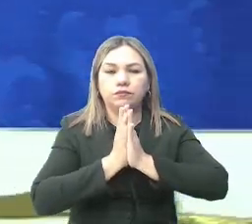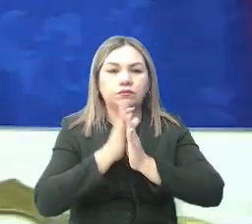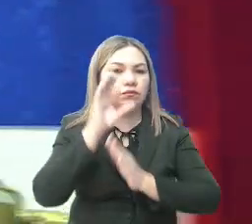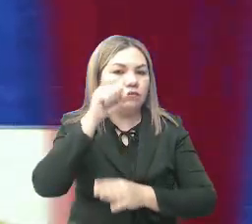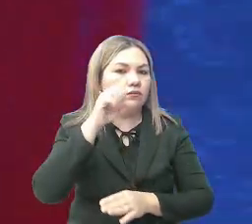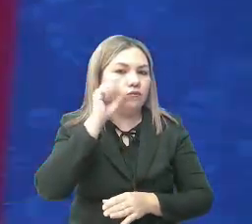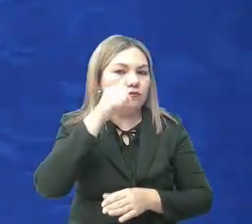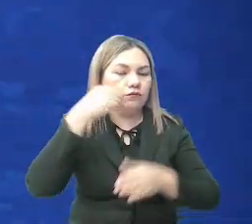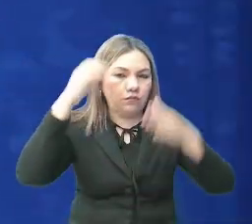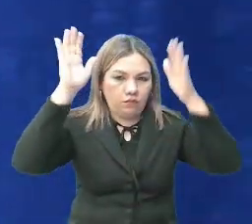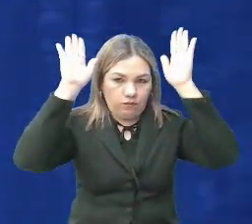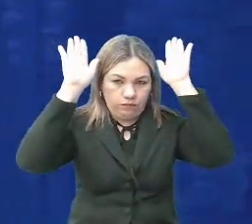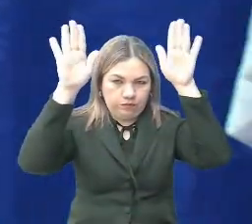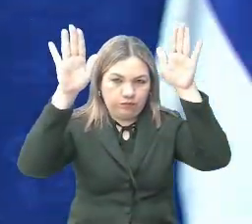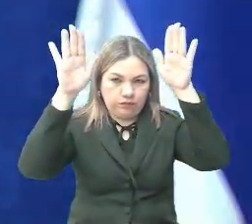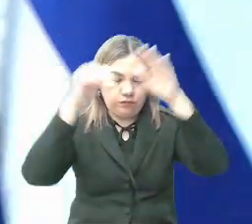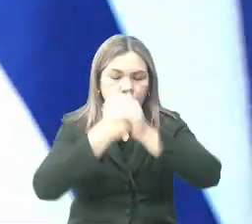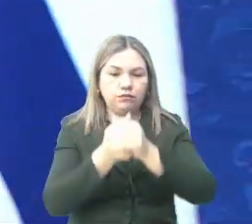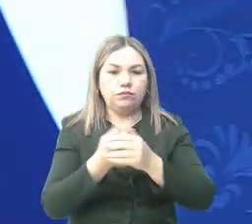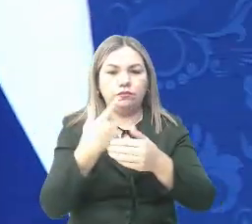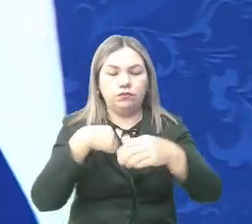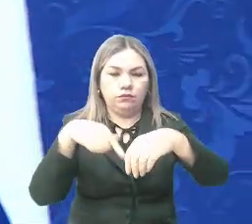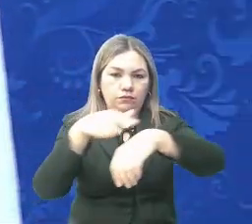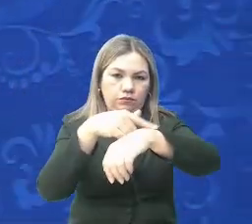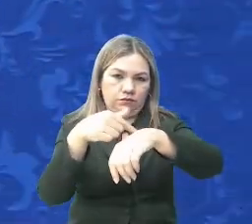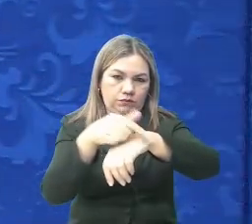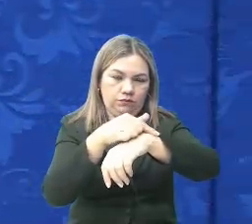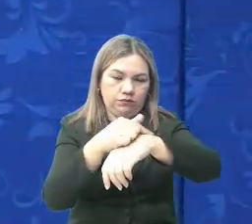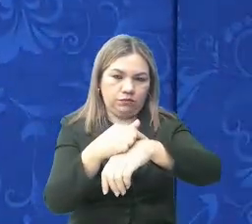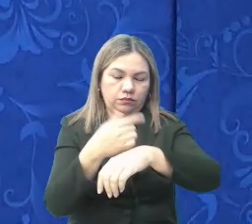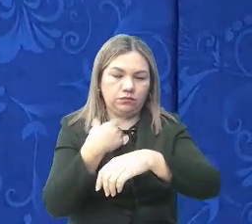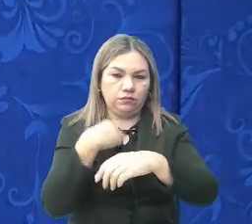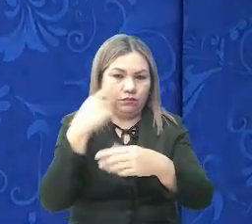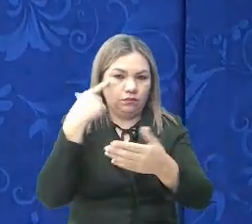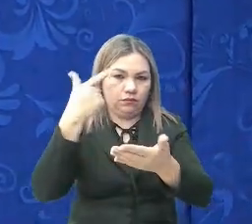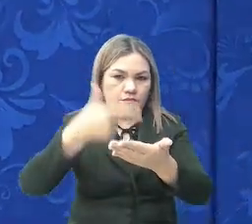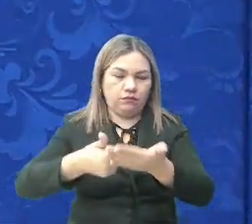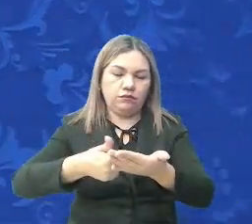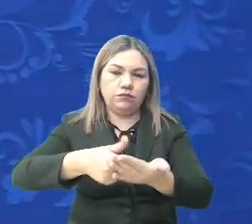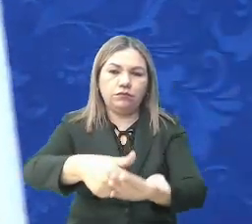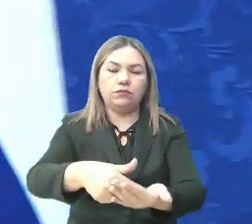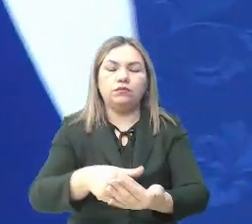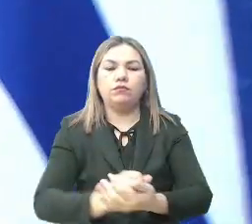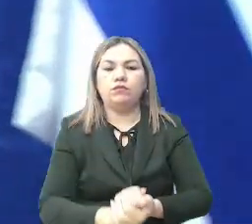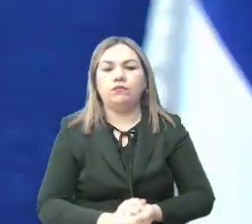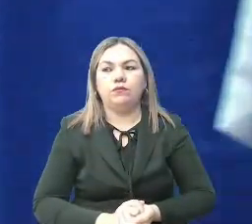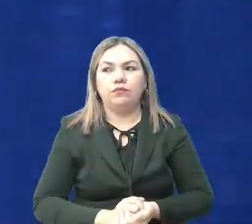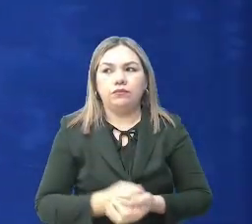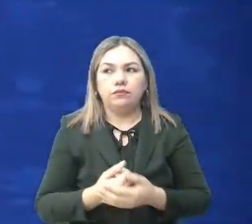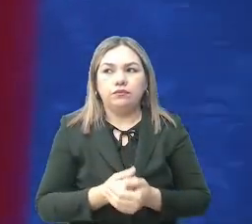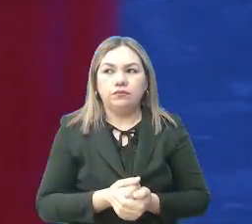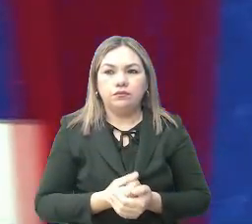Father, we thank you for this time of revelation,